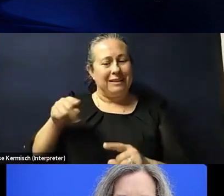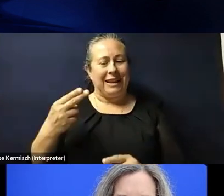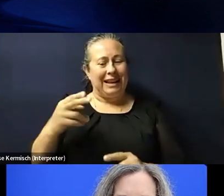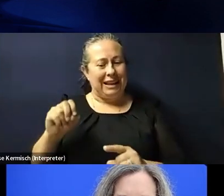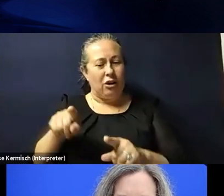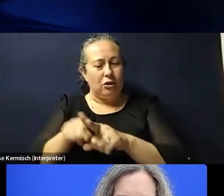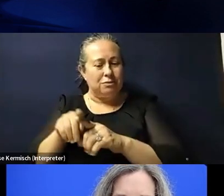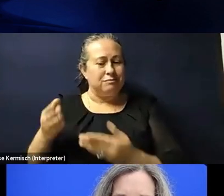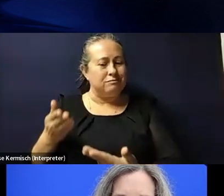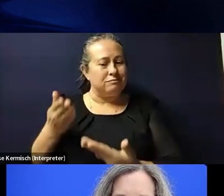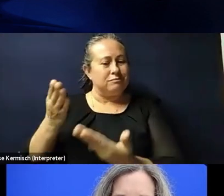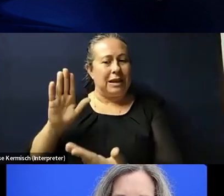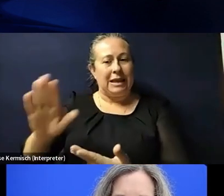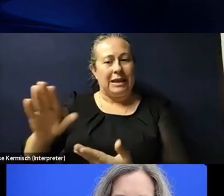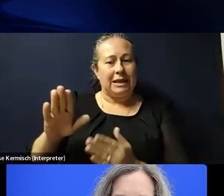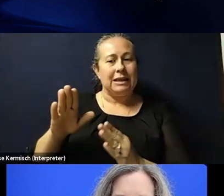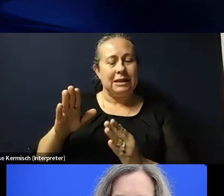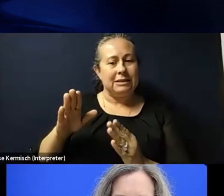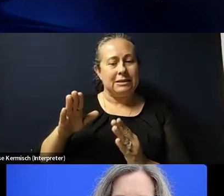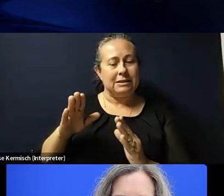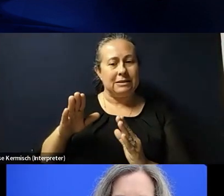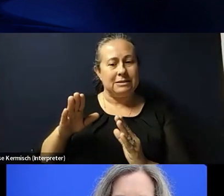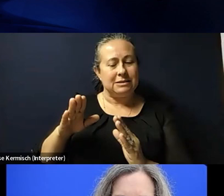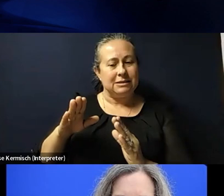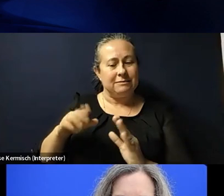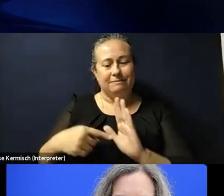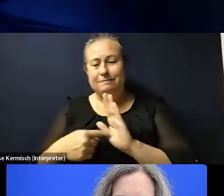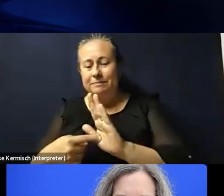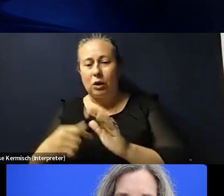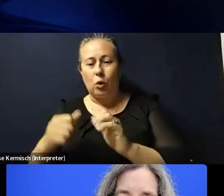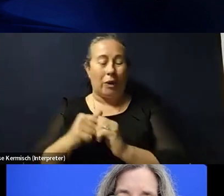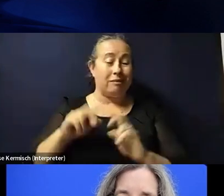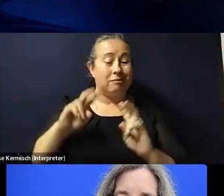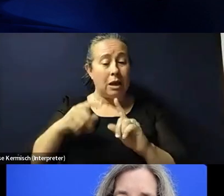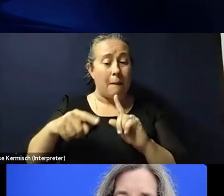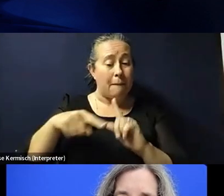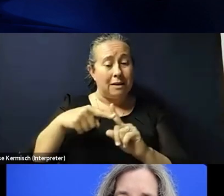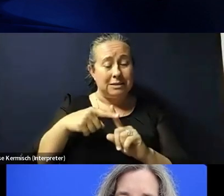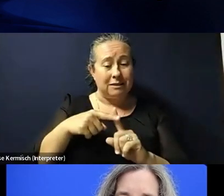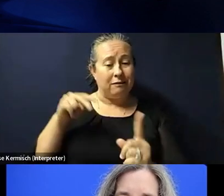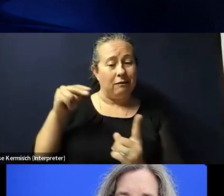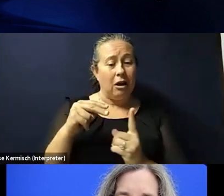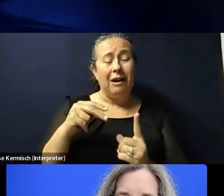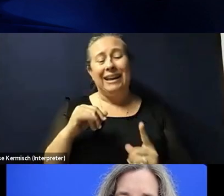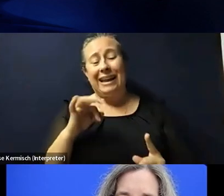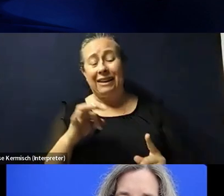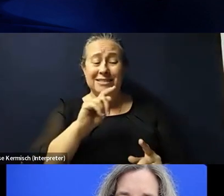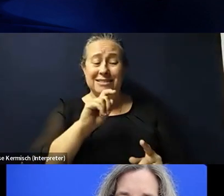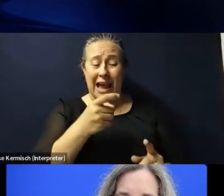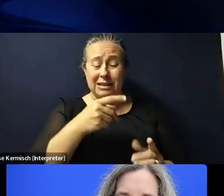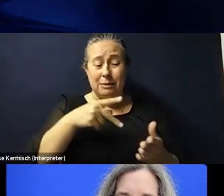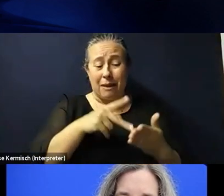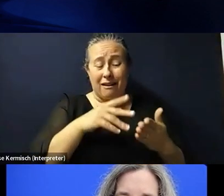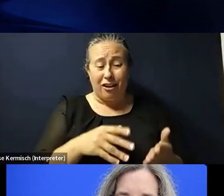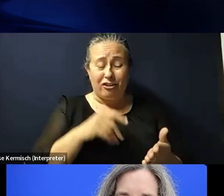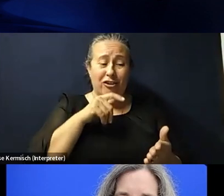eugenics like in a positive spin. Like, if we do this, the taxpayers won't have to, you know, pay so much for deaf